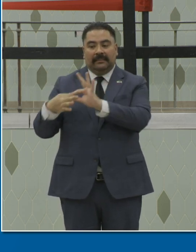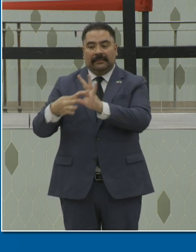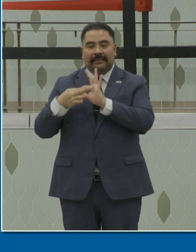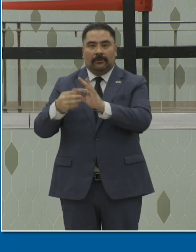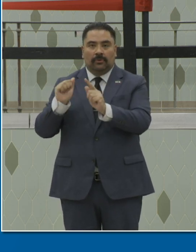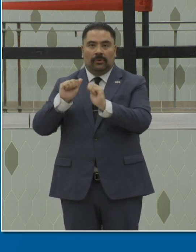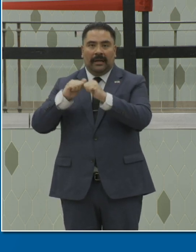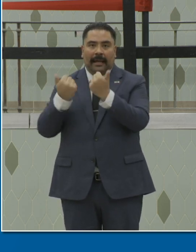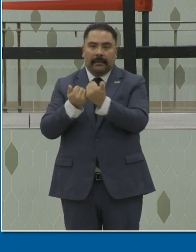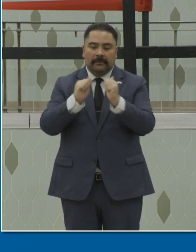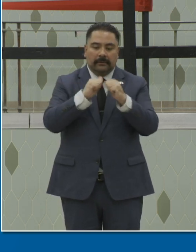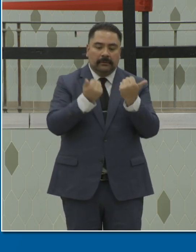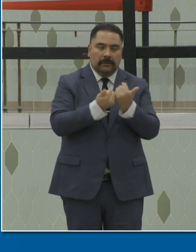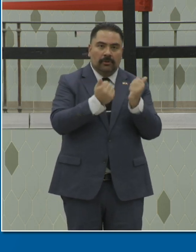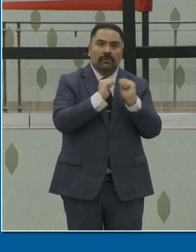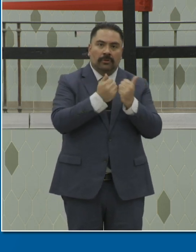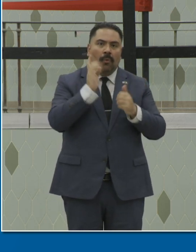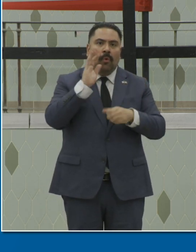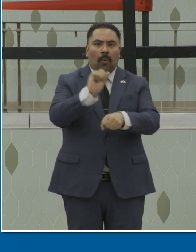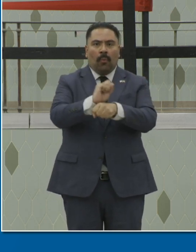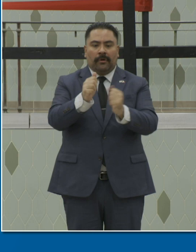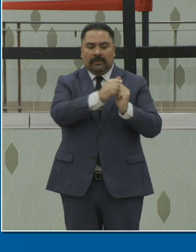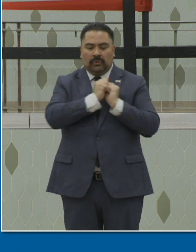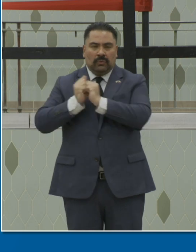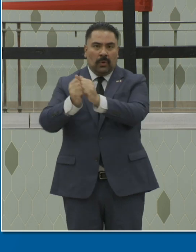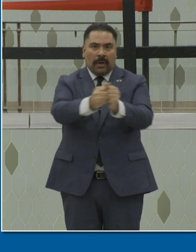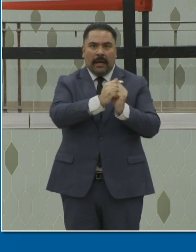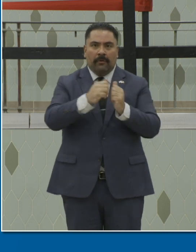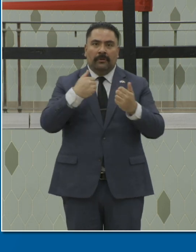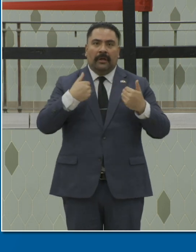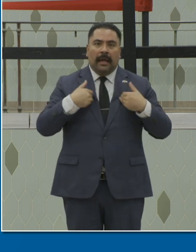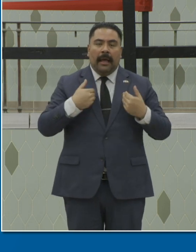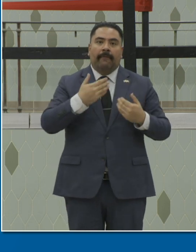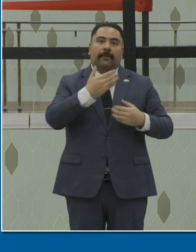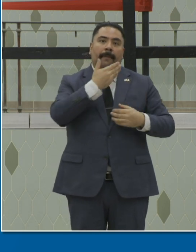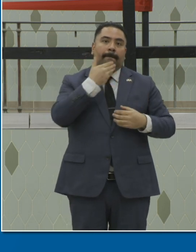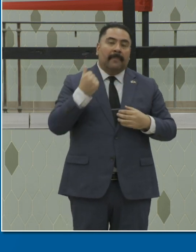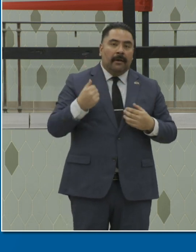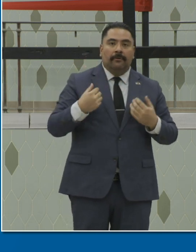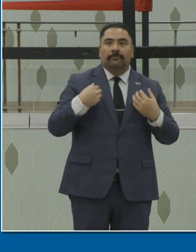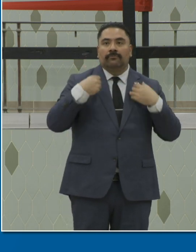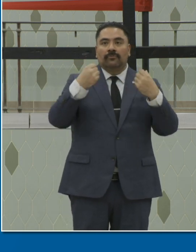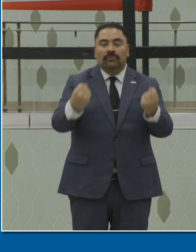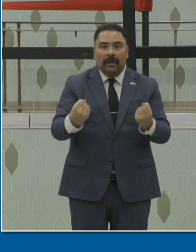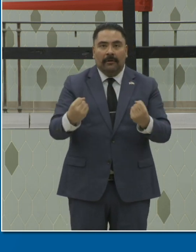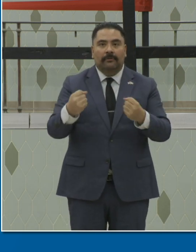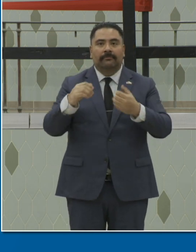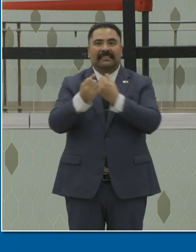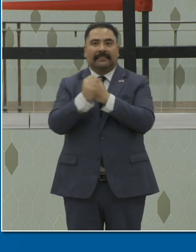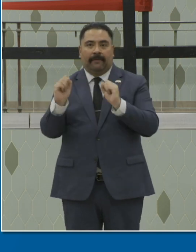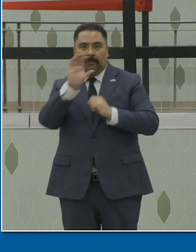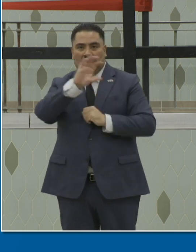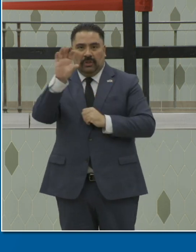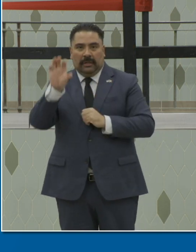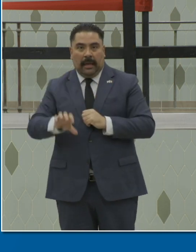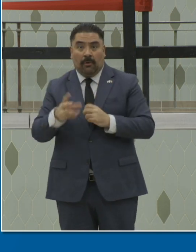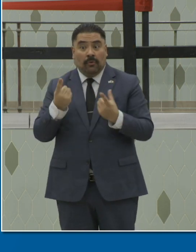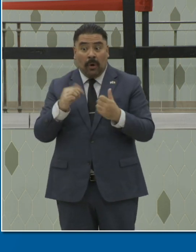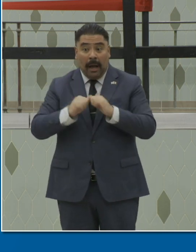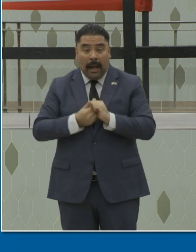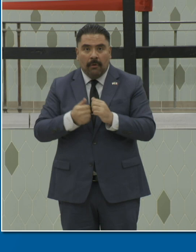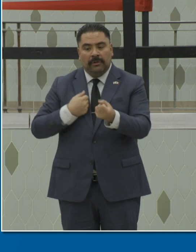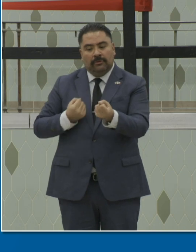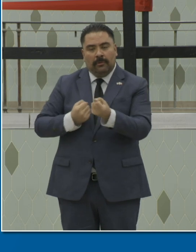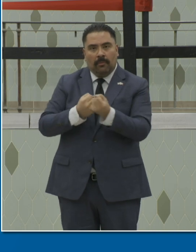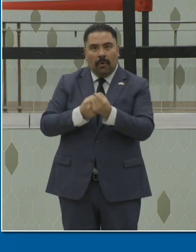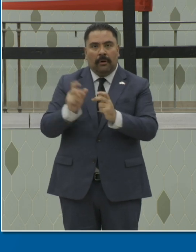agencies will ultimately come together to build a better, stronger, safer Chicago. And we do that by supporting those who are vulnerable and